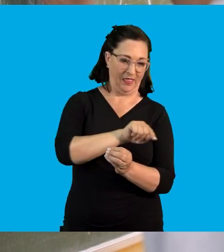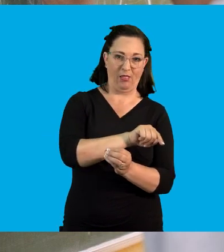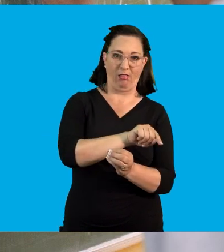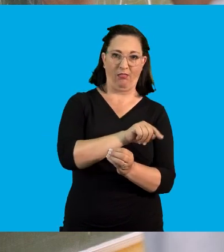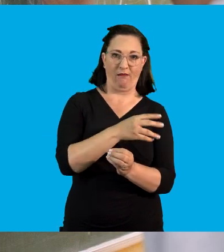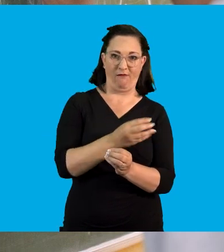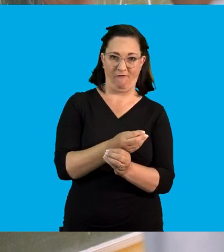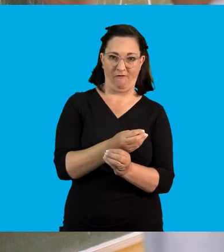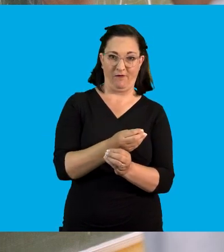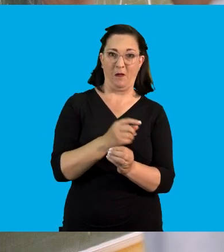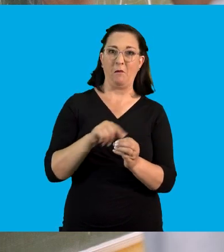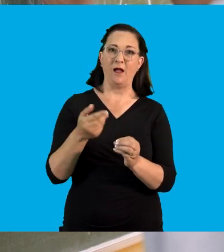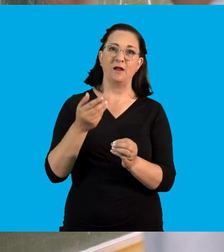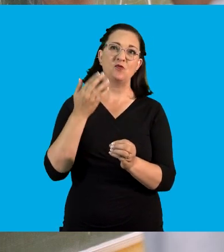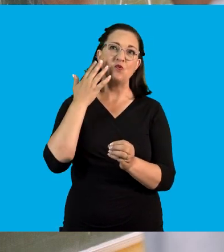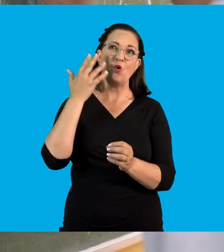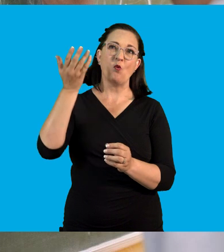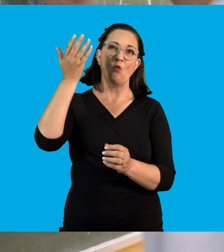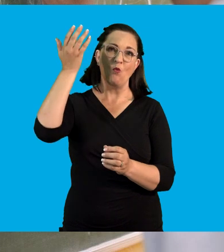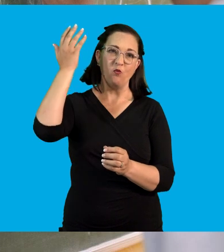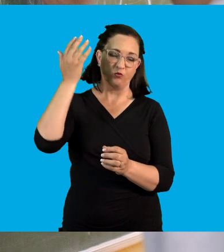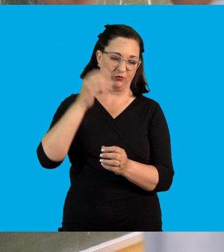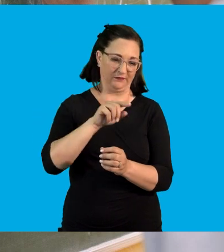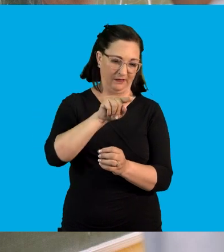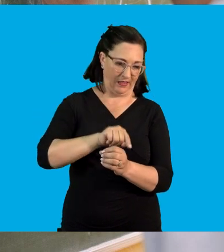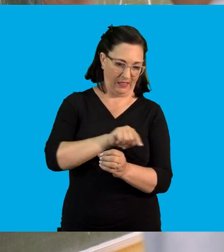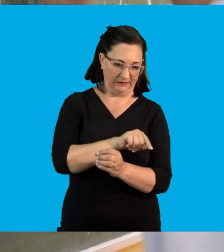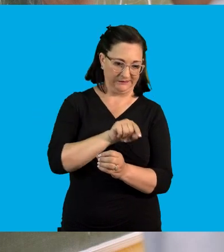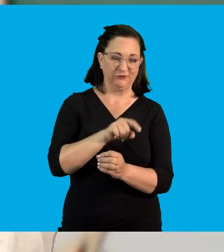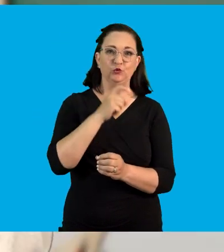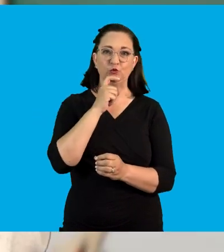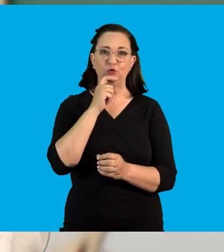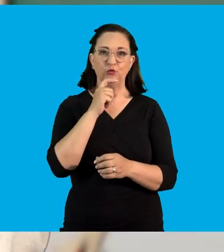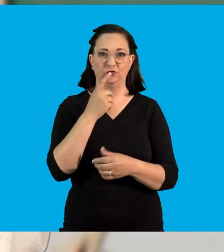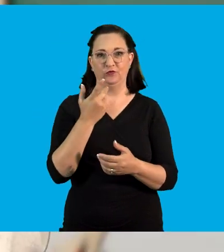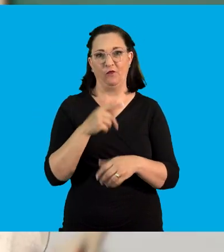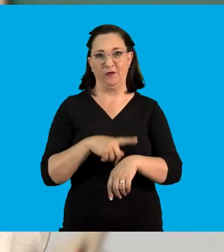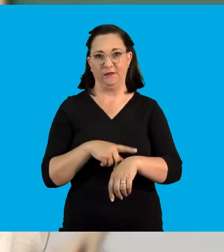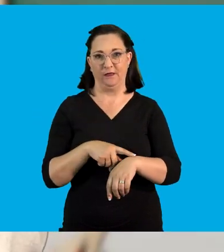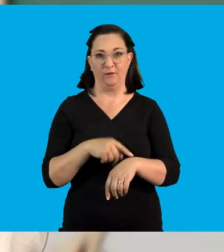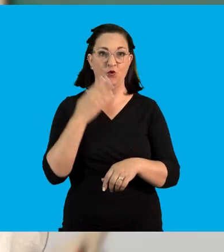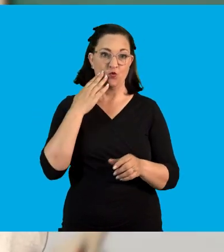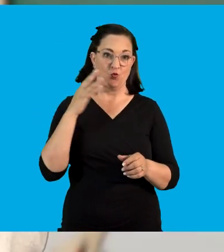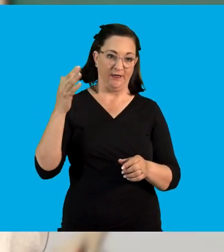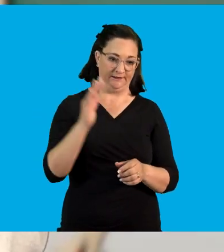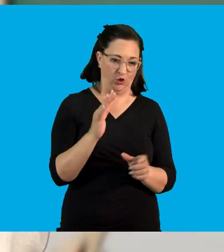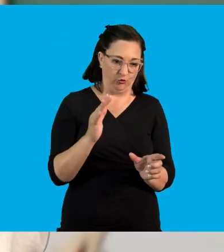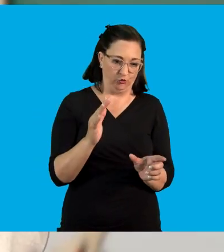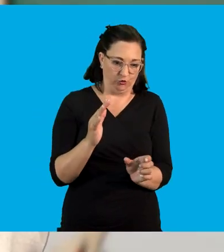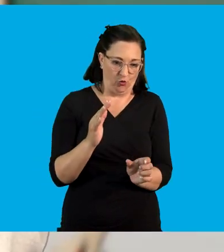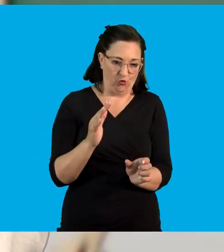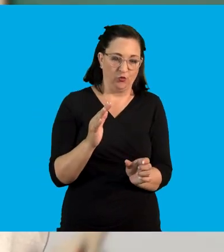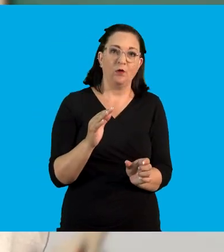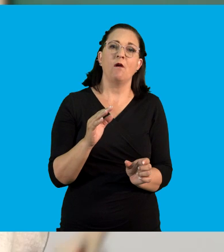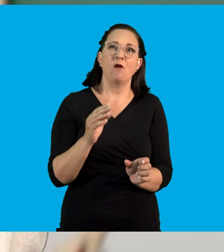olden days, they used that angle to tell the time of the day. The shorter the angle, the shorter the shadow,